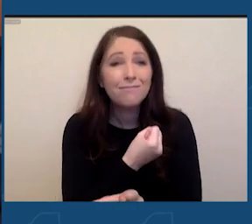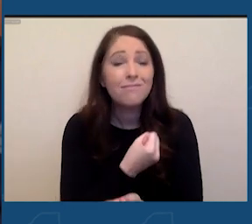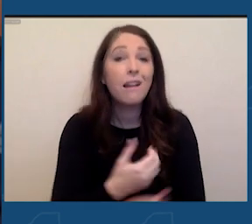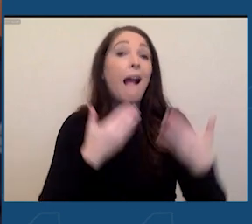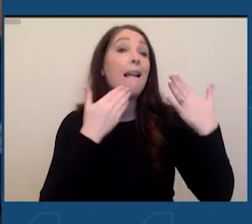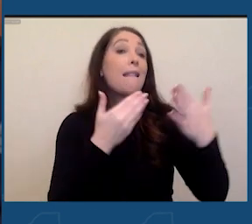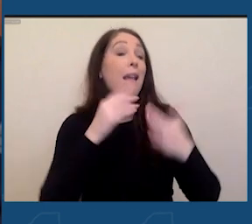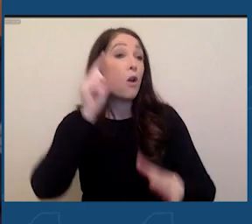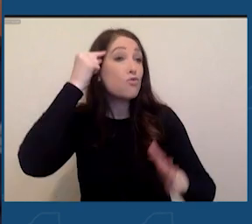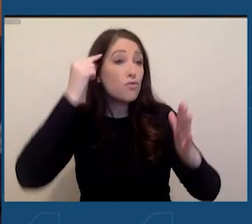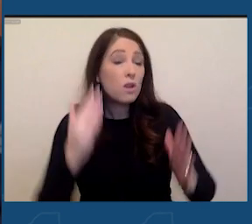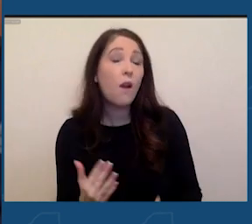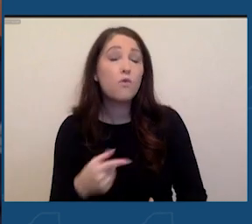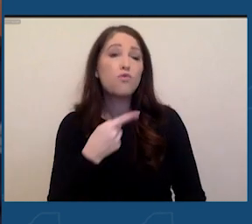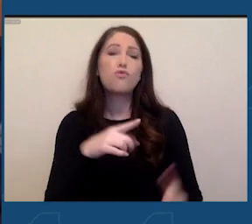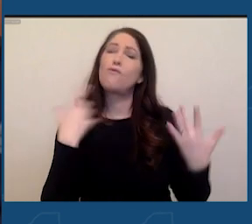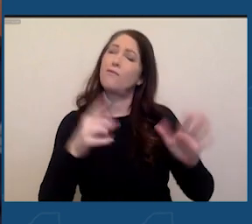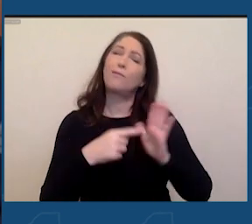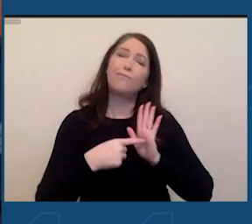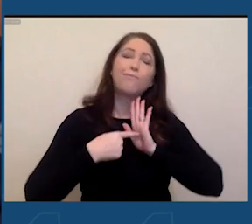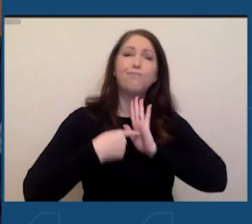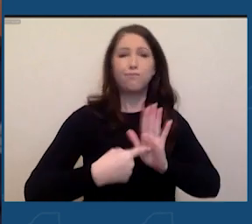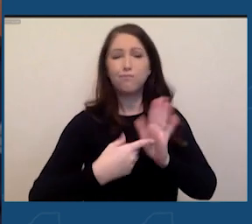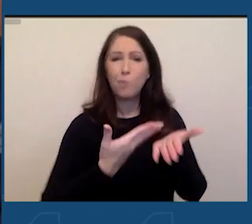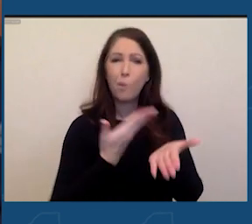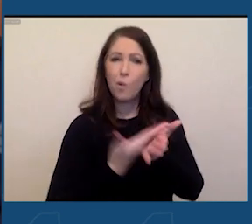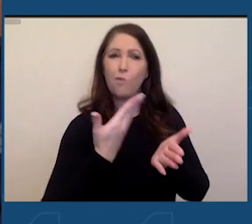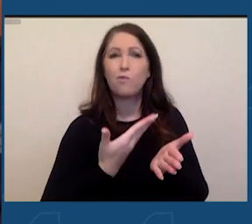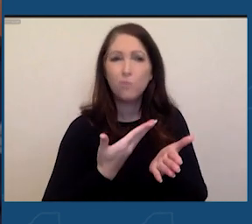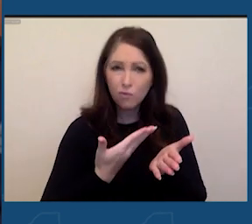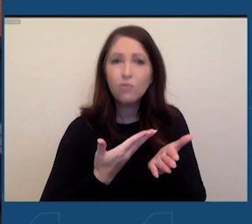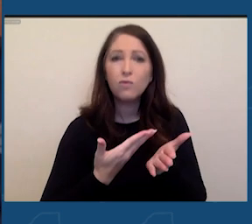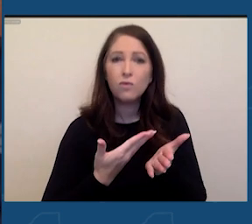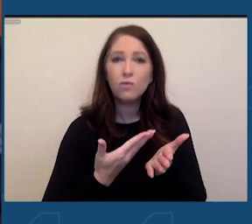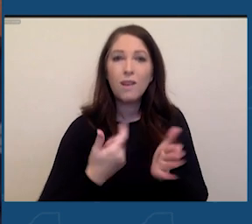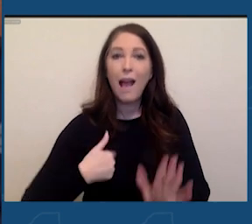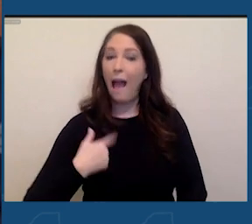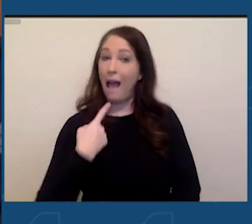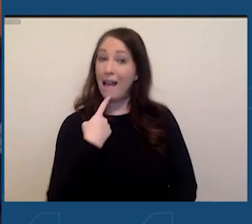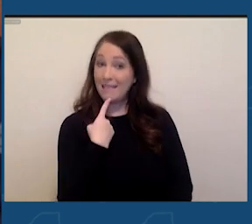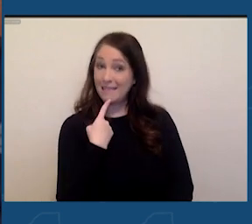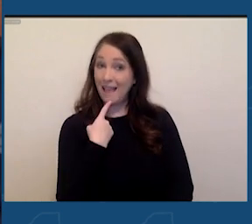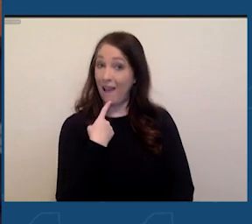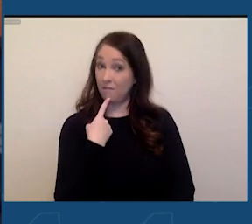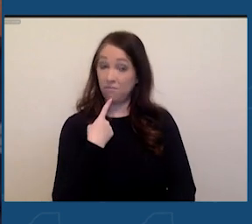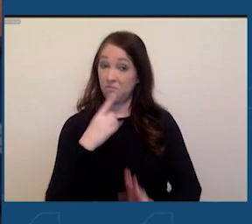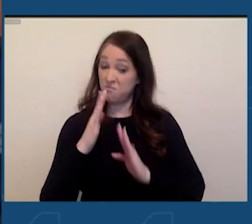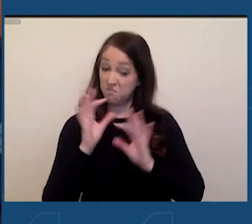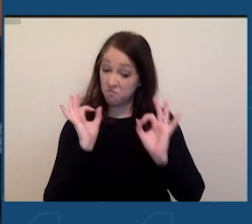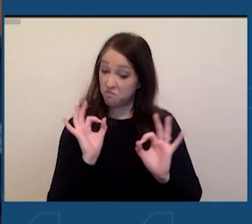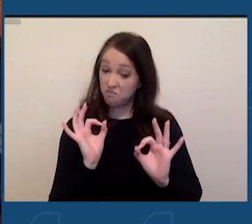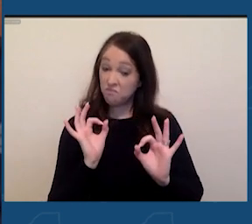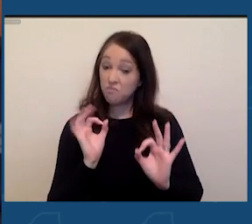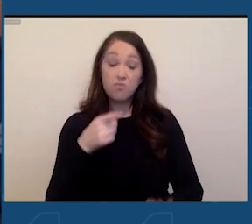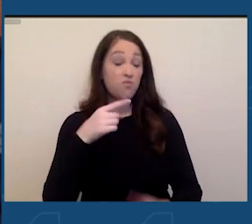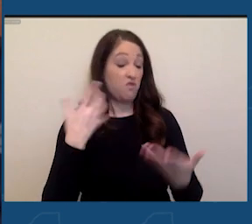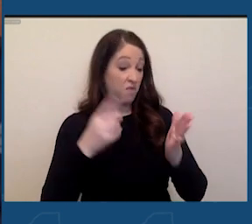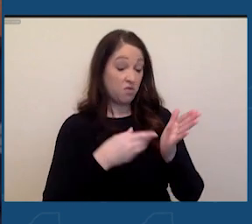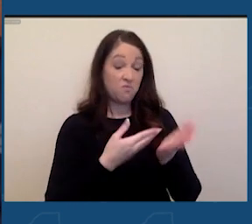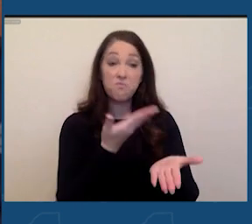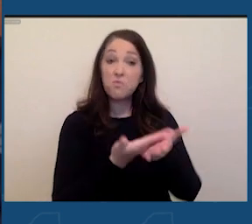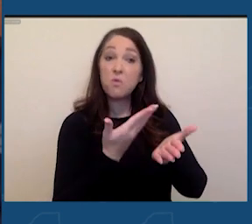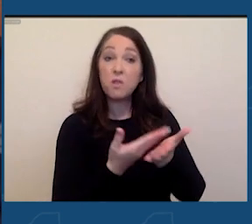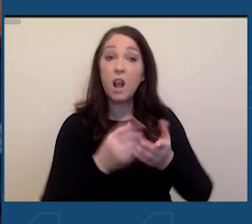You have shown to be, and I say this unequivocally, you have shown to be a friend